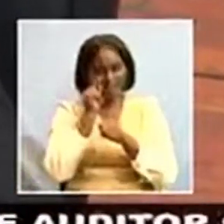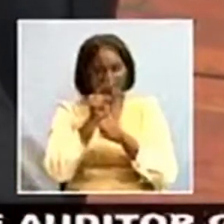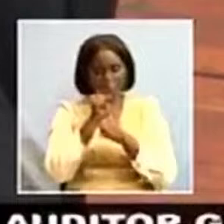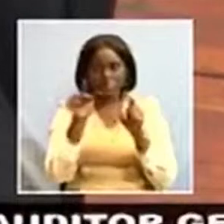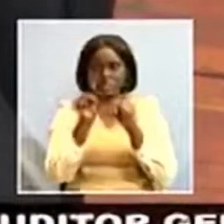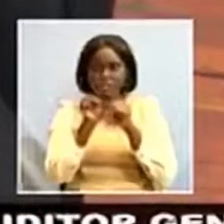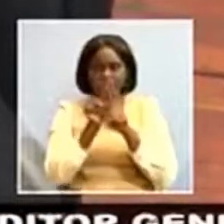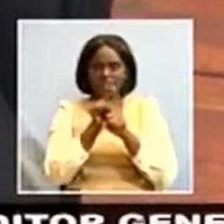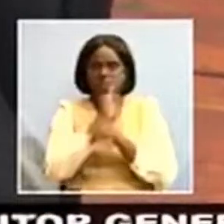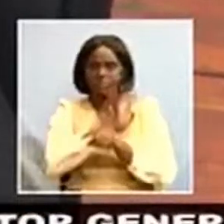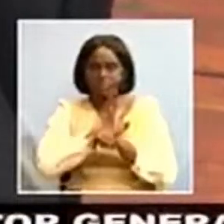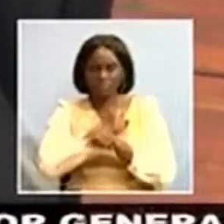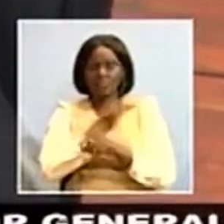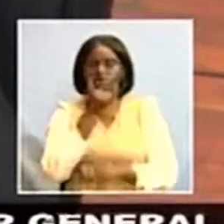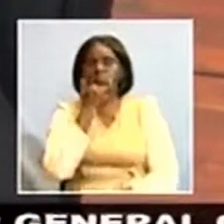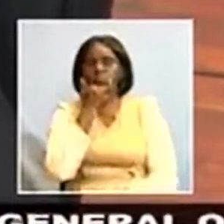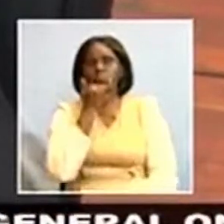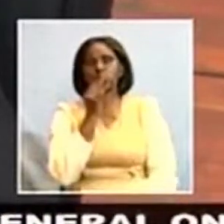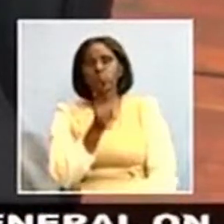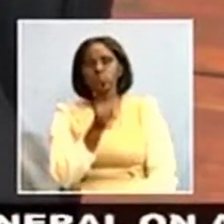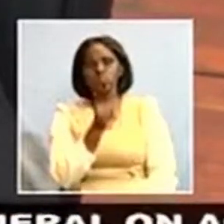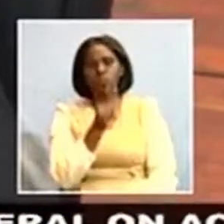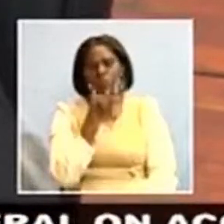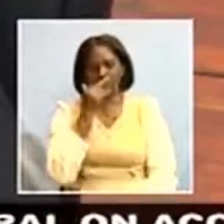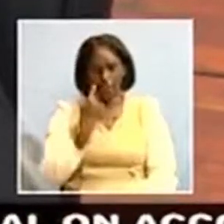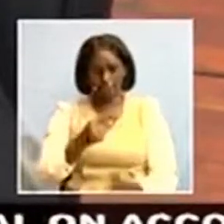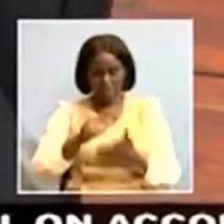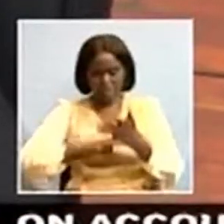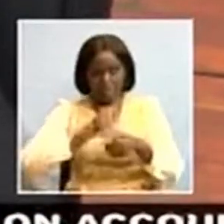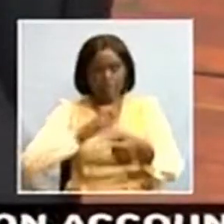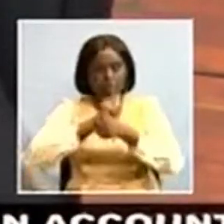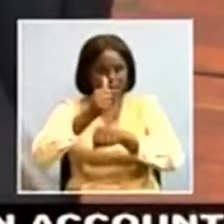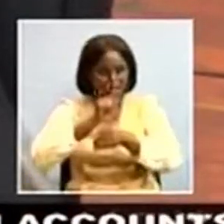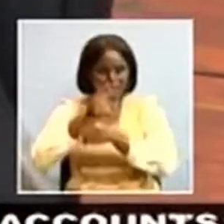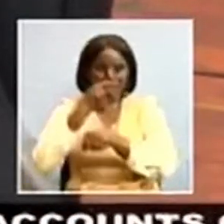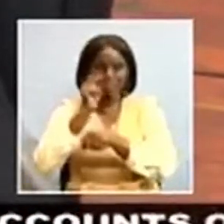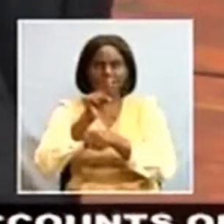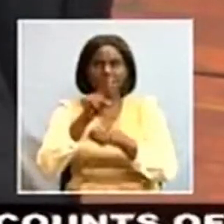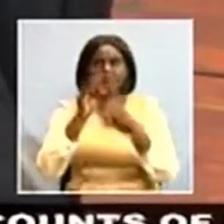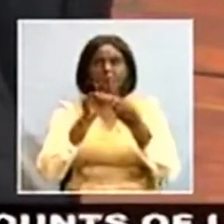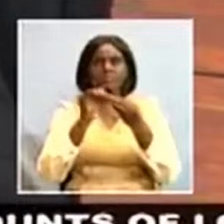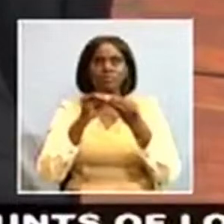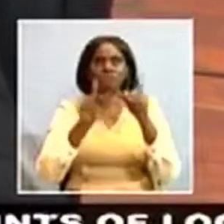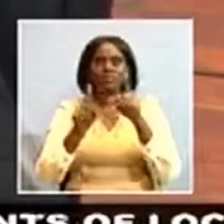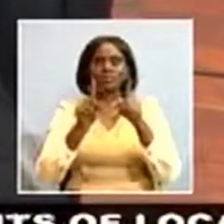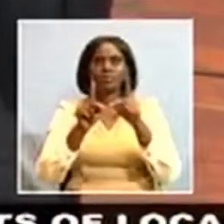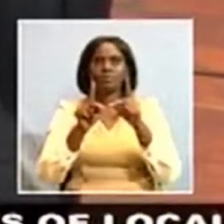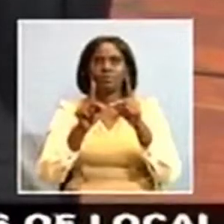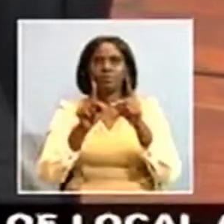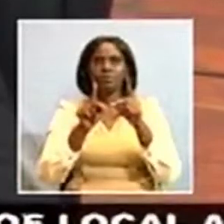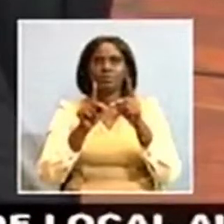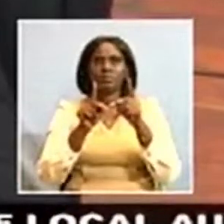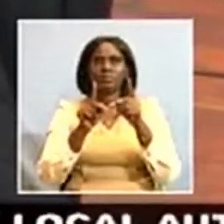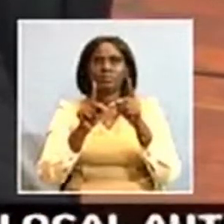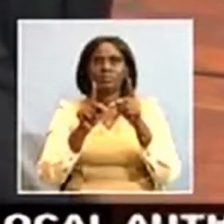of mentality is wrong, and we should condemn it actually, so that people stop